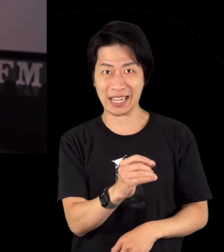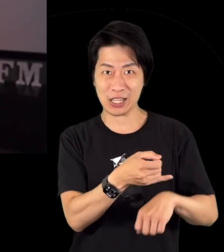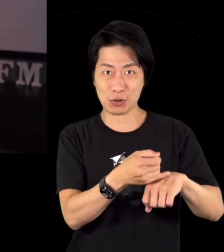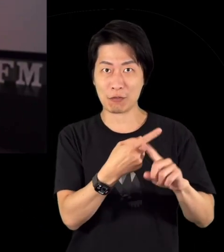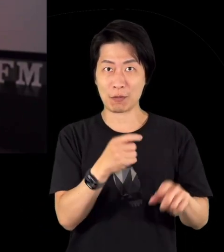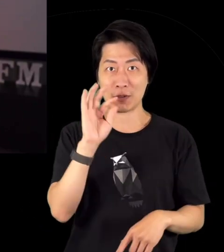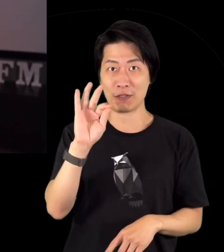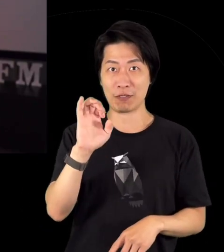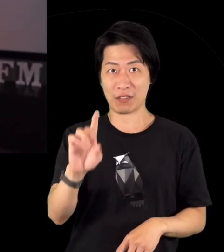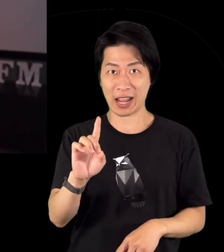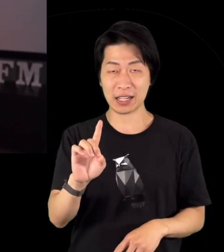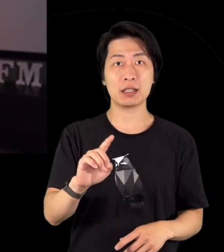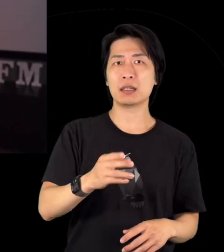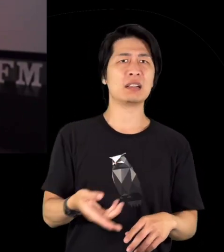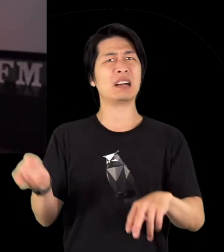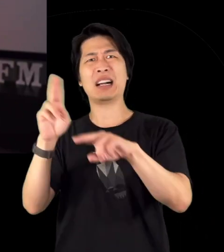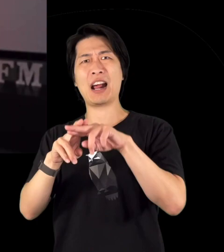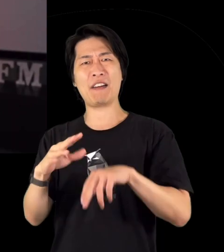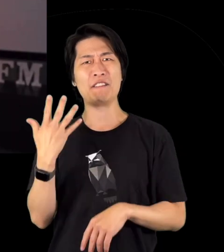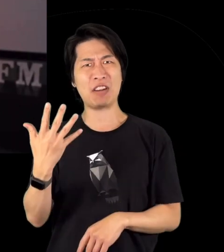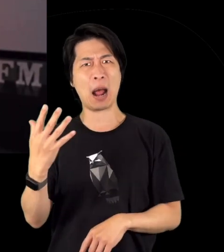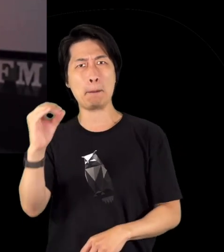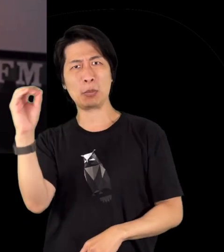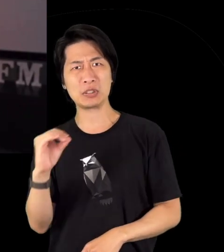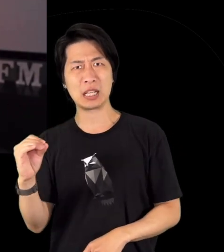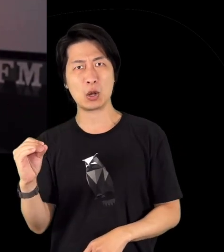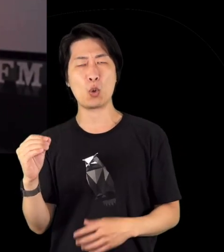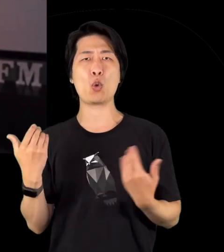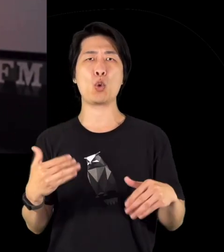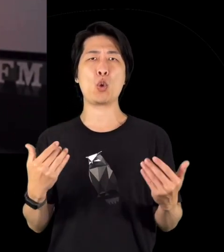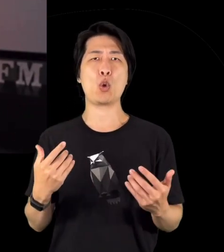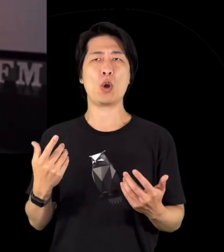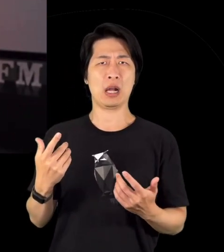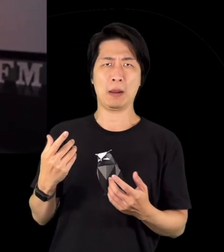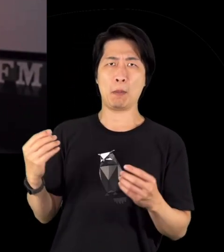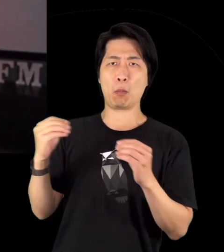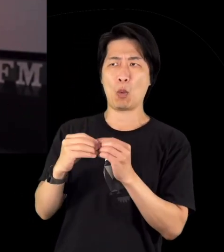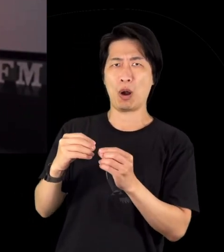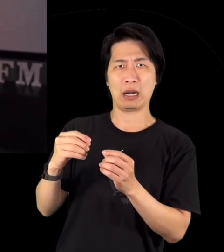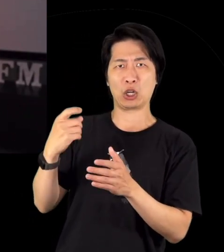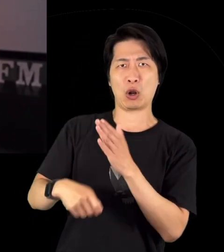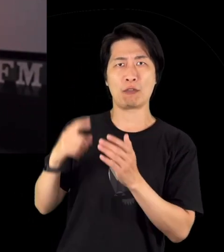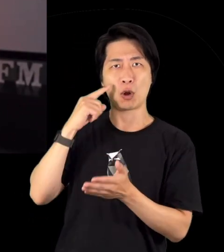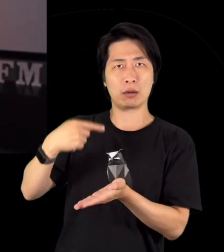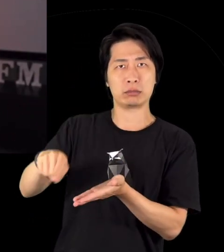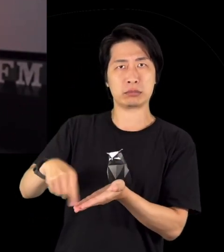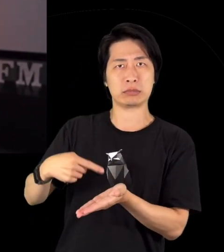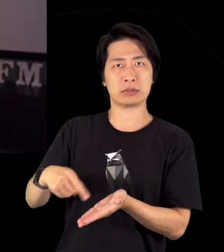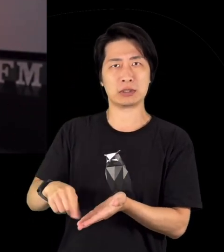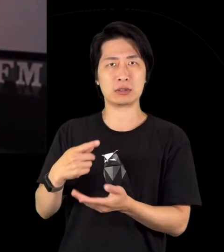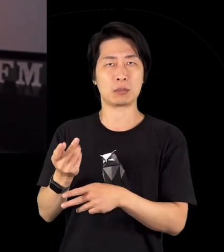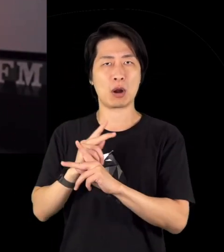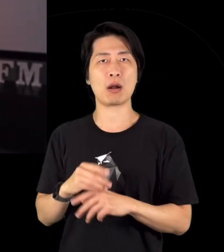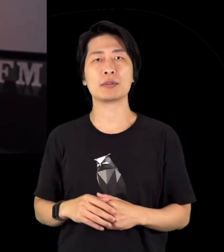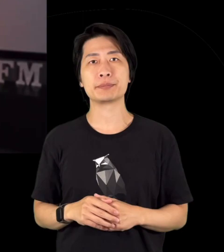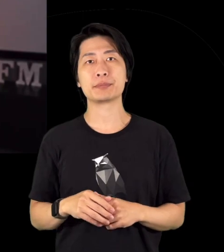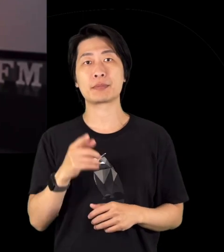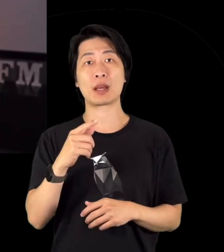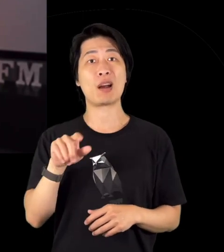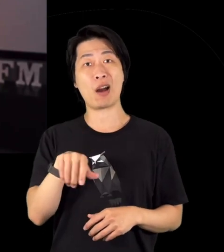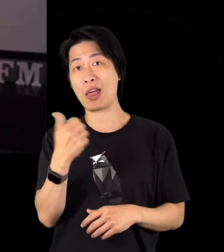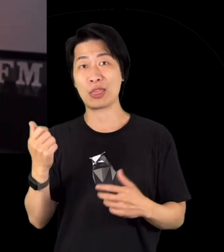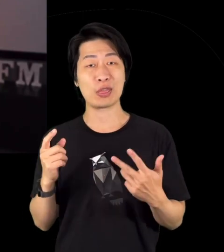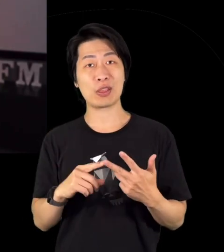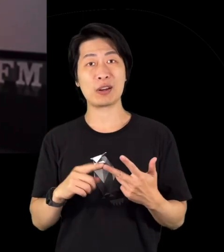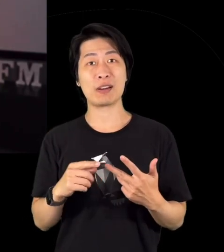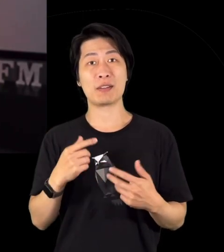0% interest from the Fed up to 5%, which is making monthly payments way more expensive. Now, these two things are part of the equation, but